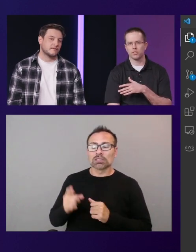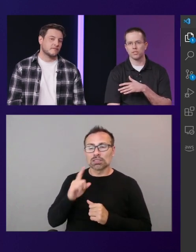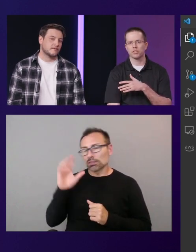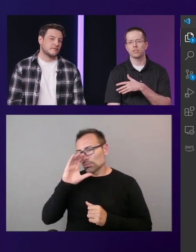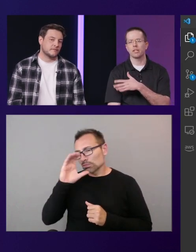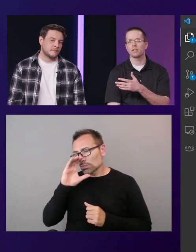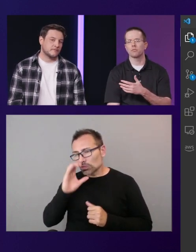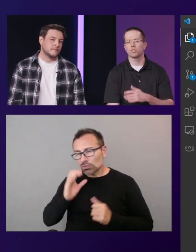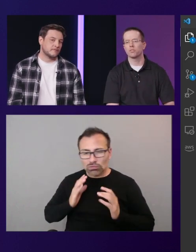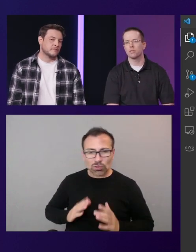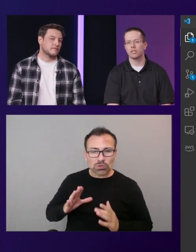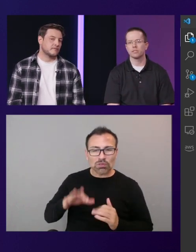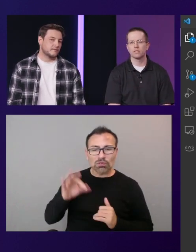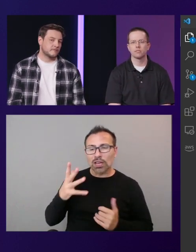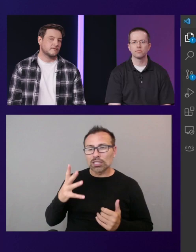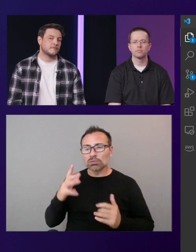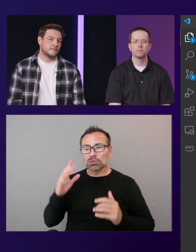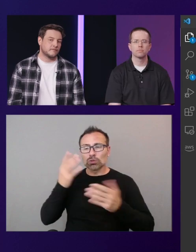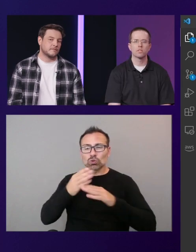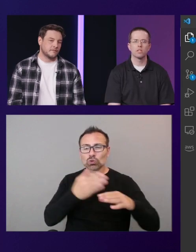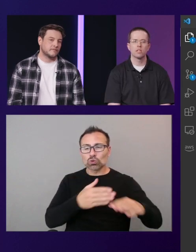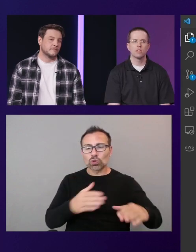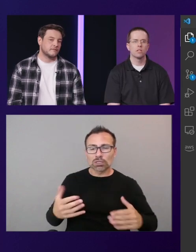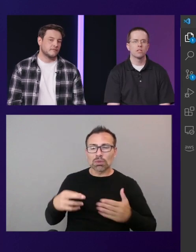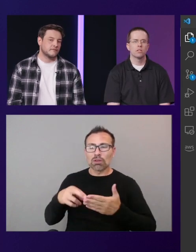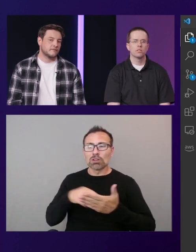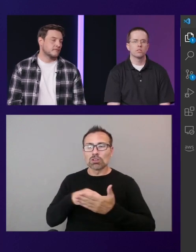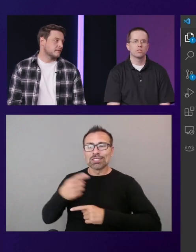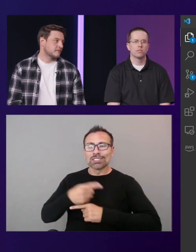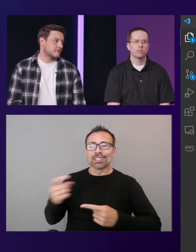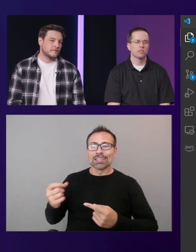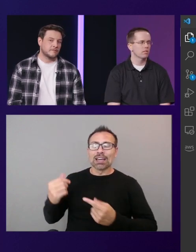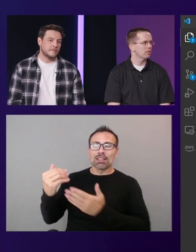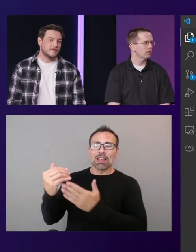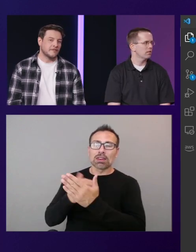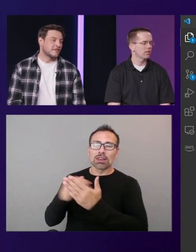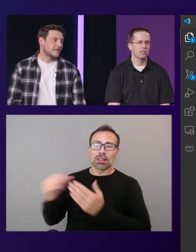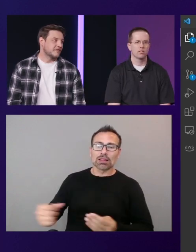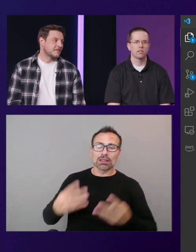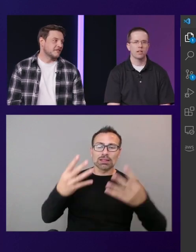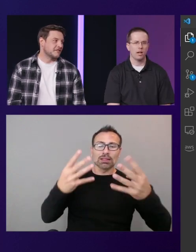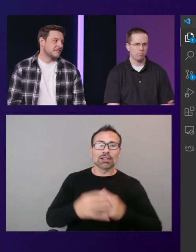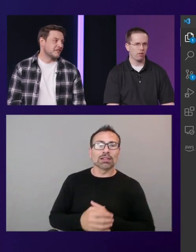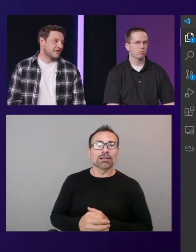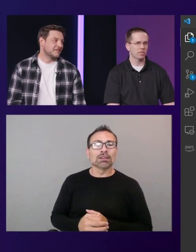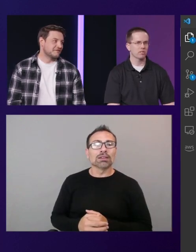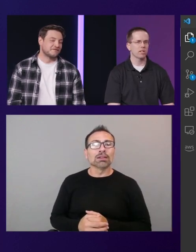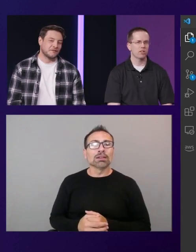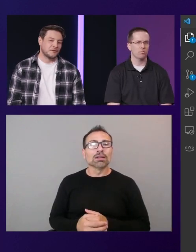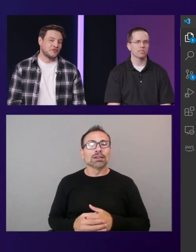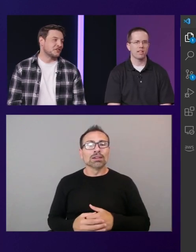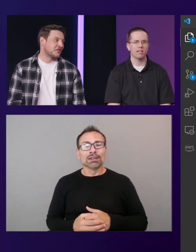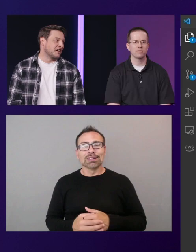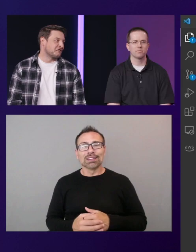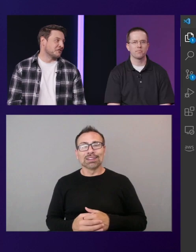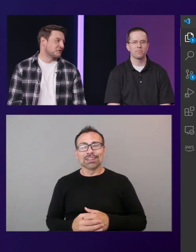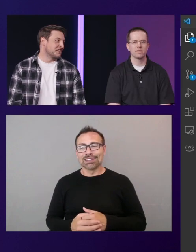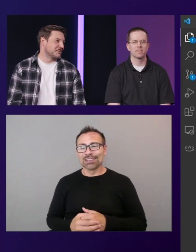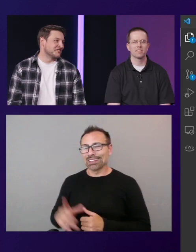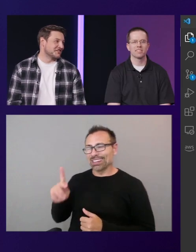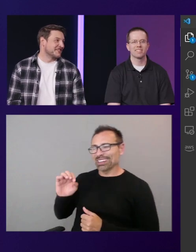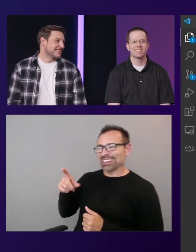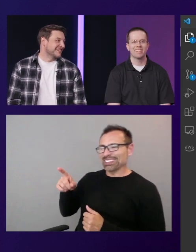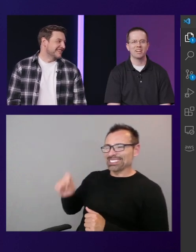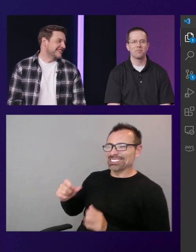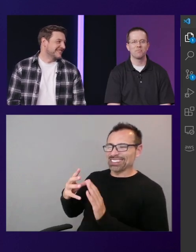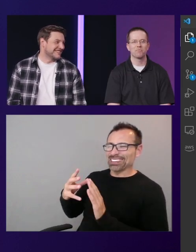by the registration date, and then returns the list. You could have cut and pasted that right out of the issue. I probably could have done almost Such that. a thoughtfully written